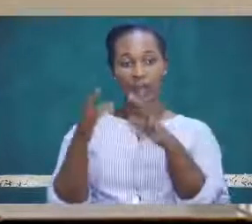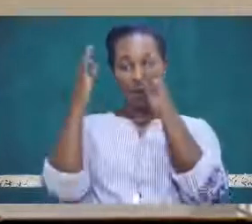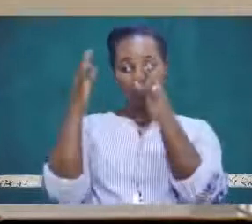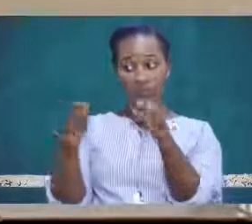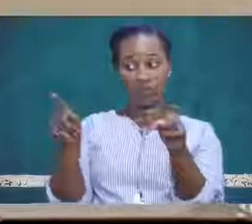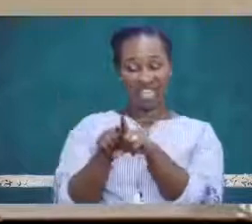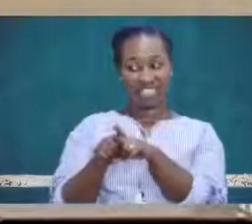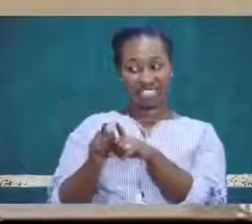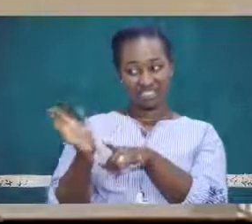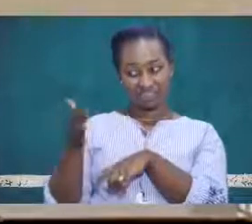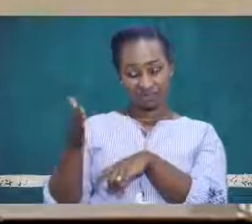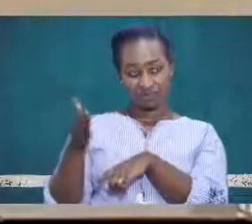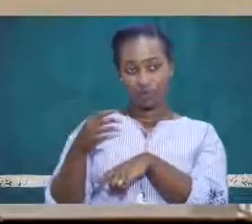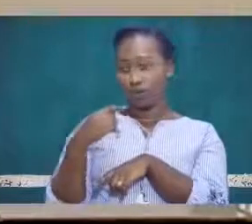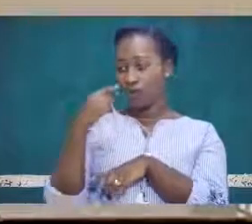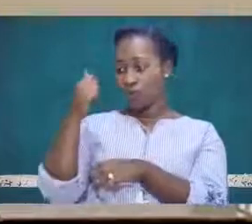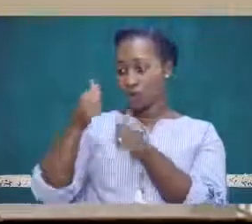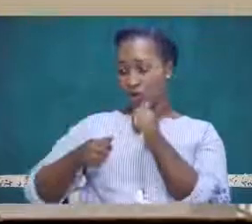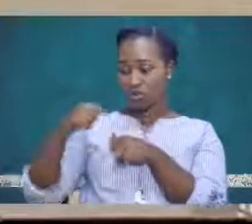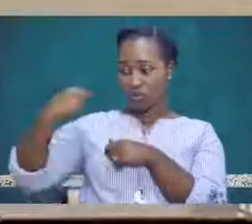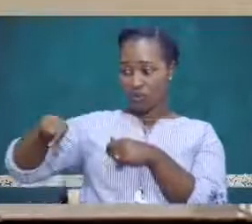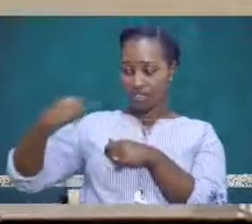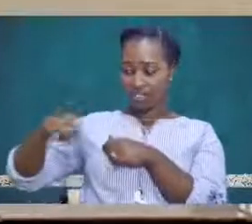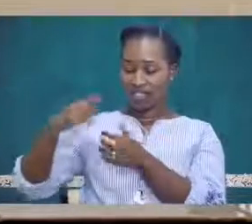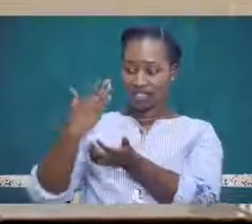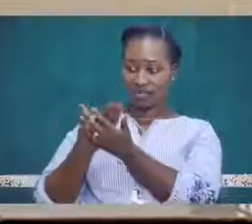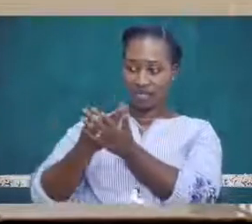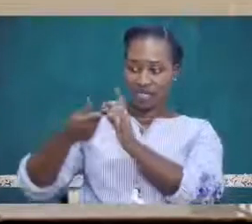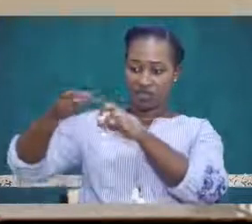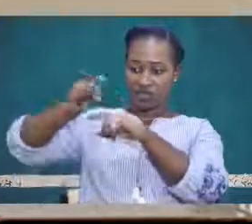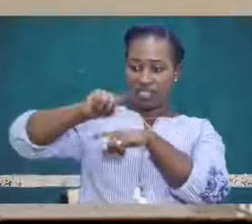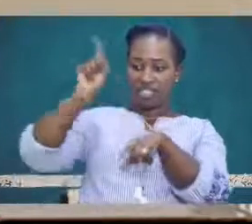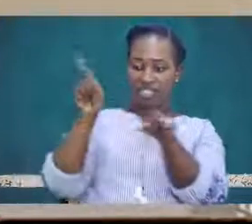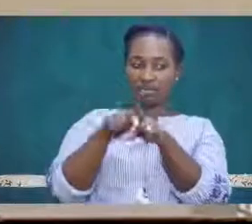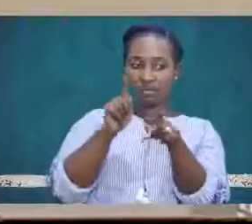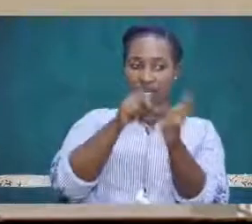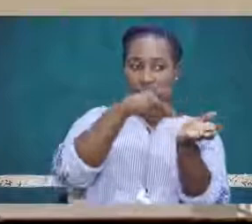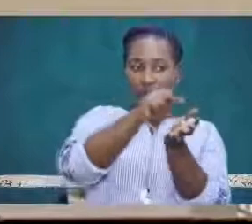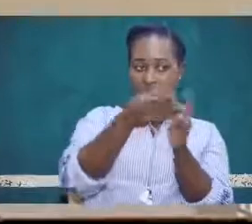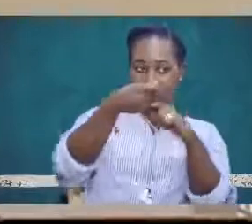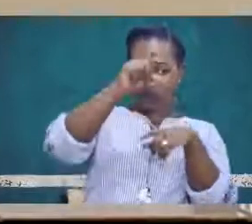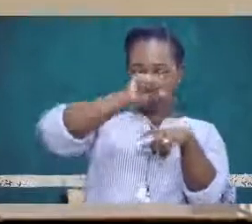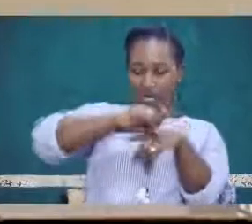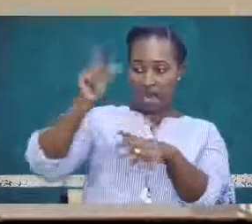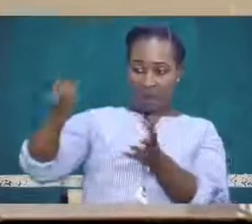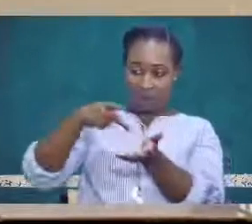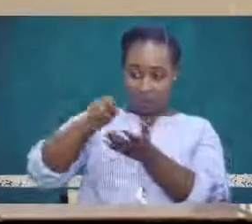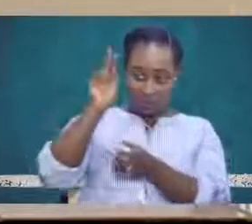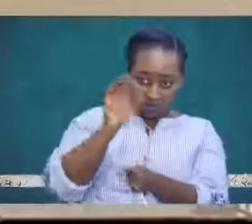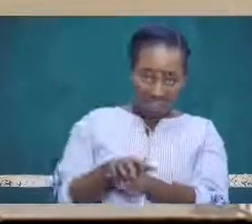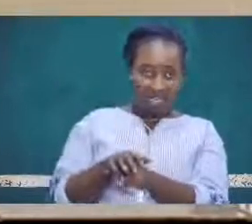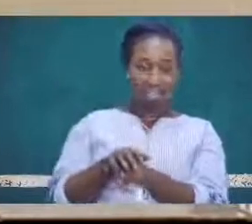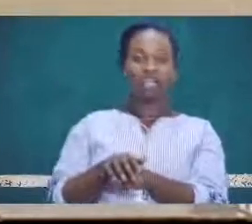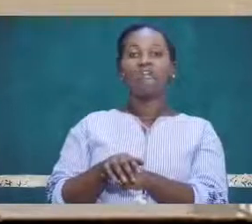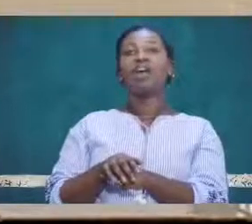one, whose quantity demanded increases as income of a consumer increases, the price is increasing, people are buying more. In